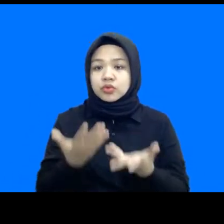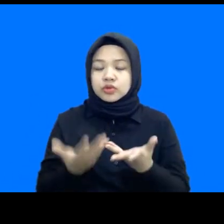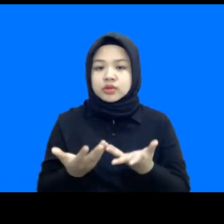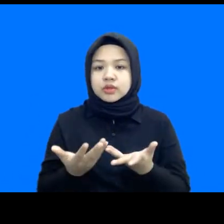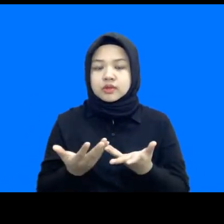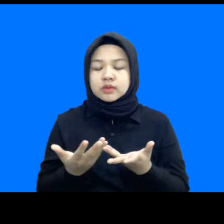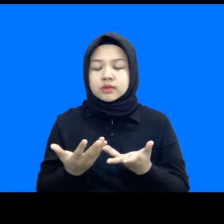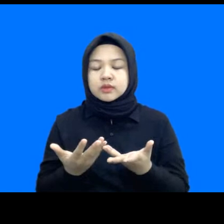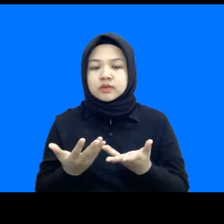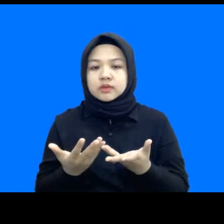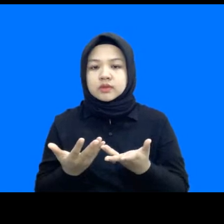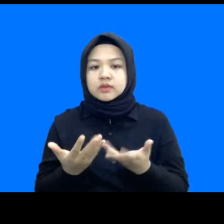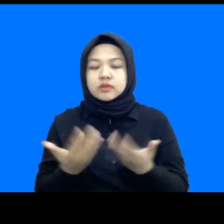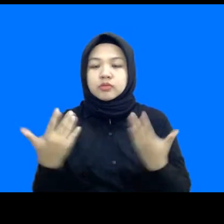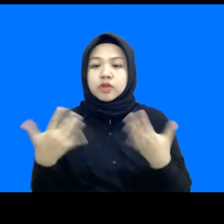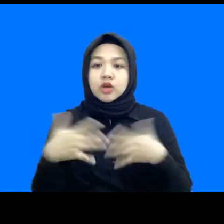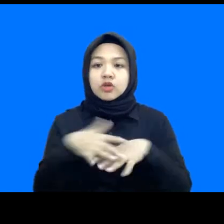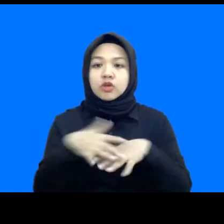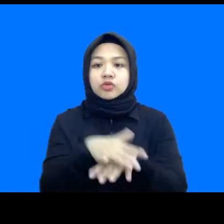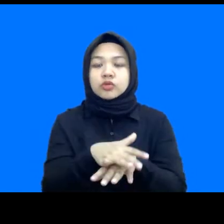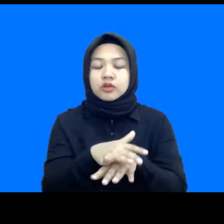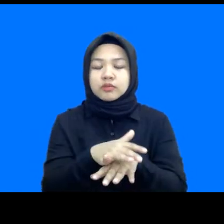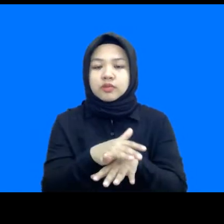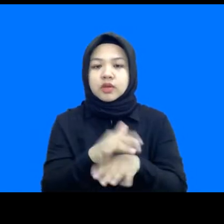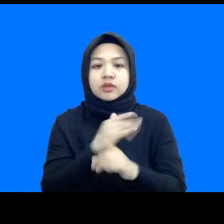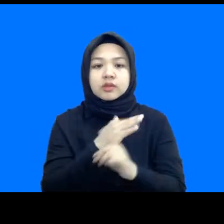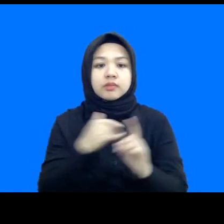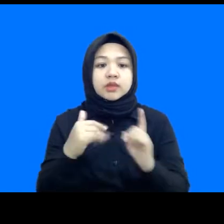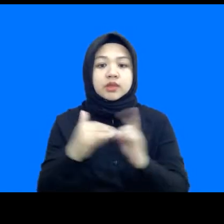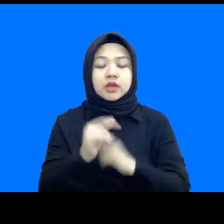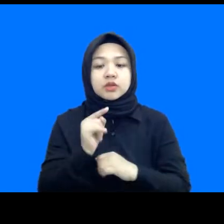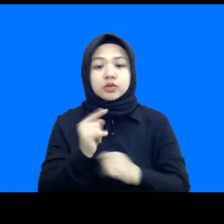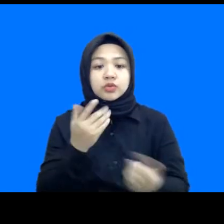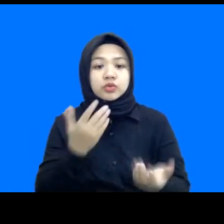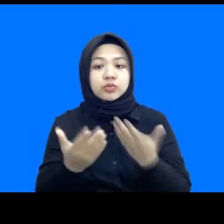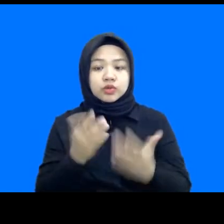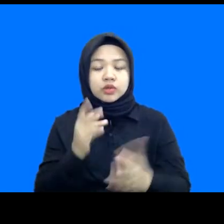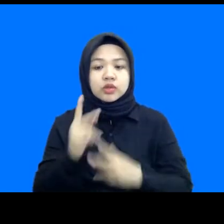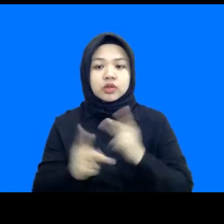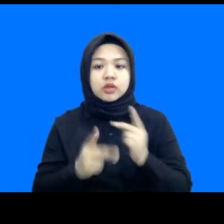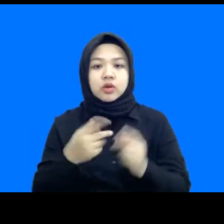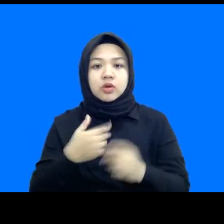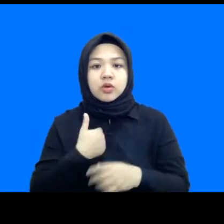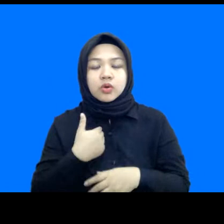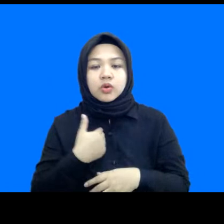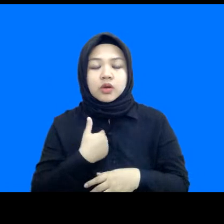hear about that story if there is any. Thank you.